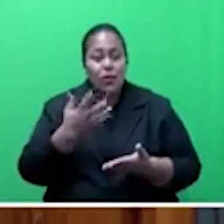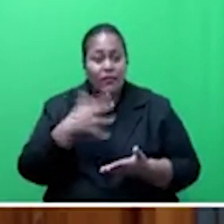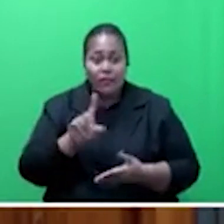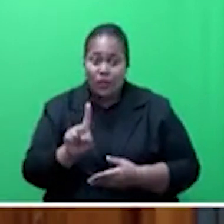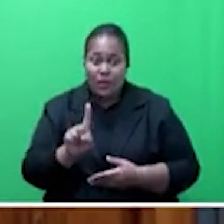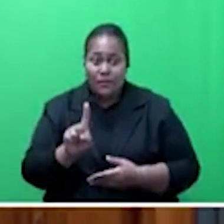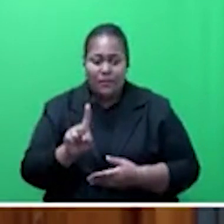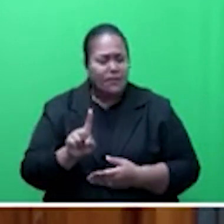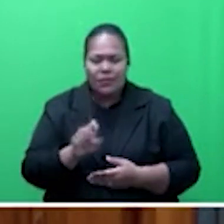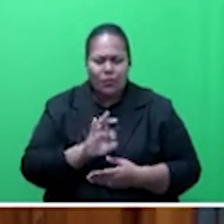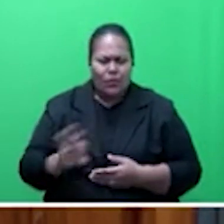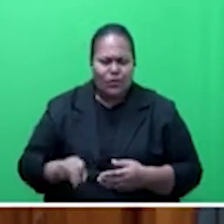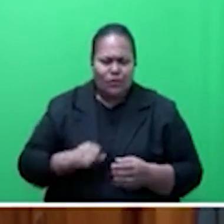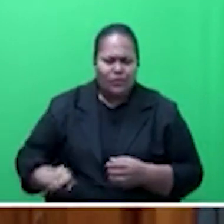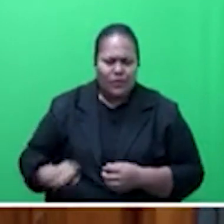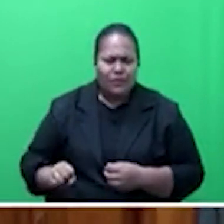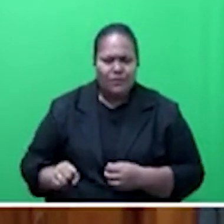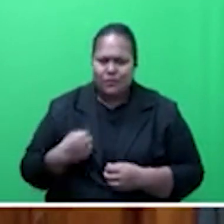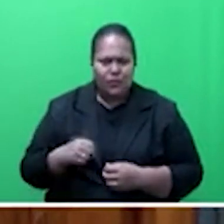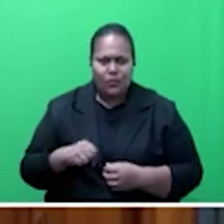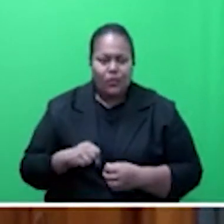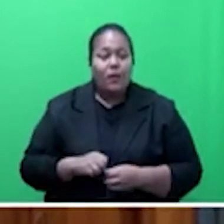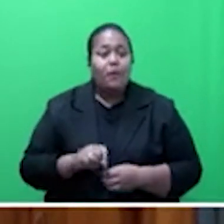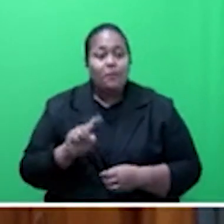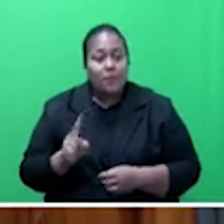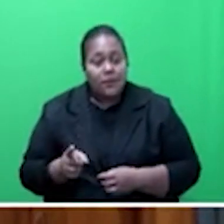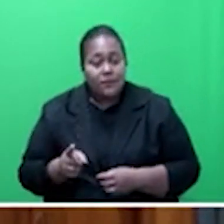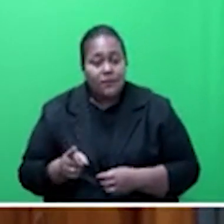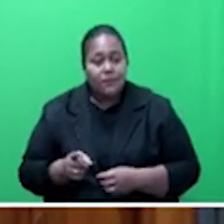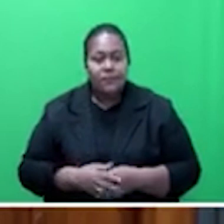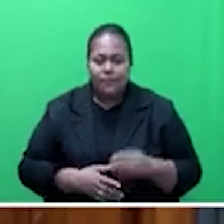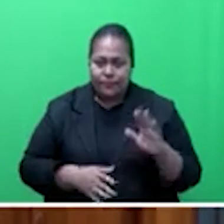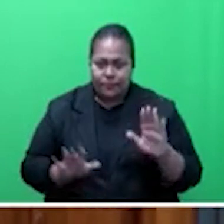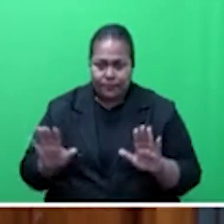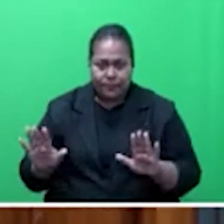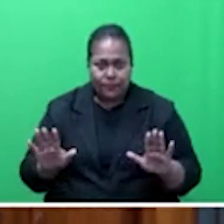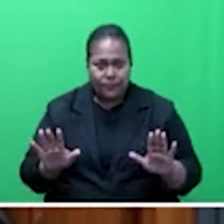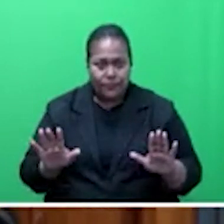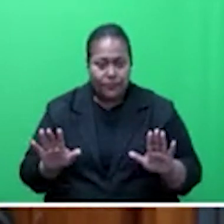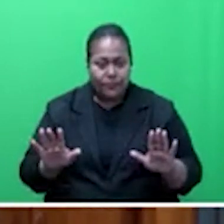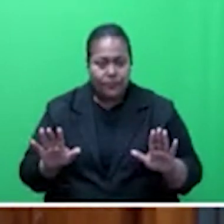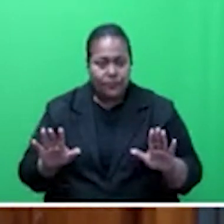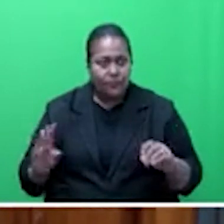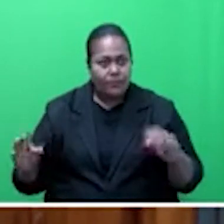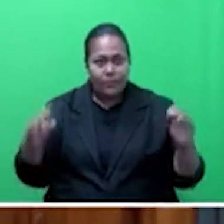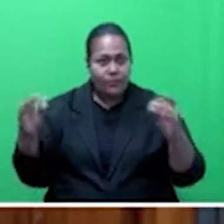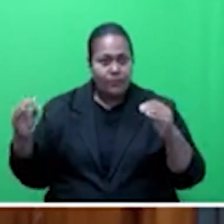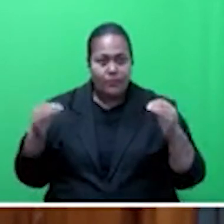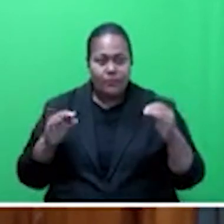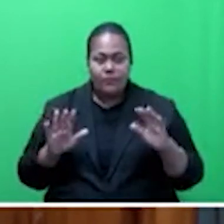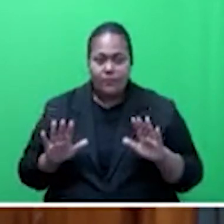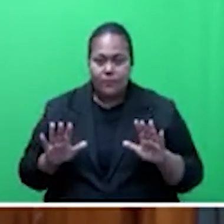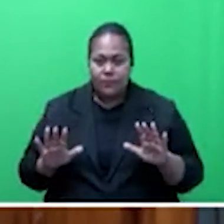reason. Okay. But order. We do. Order. Okay, but Honourable Speaker. Order.